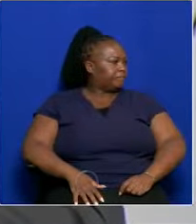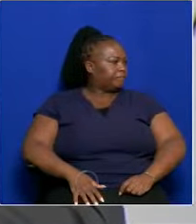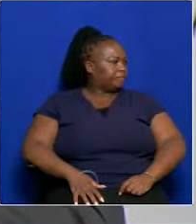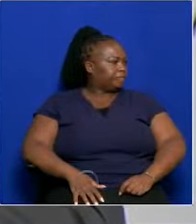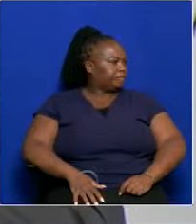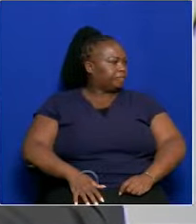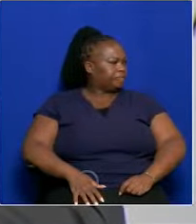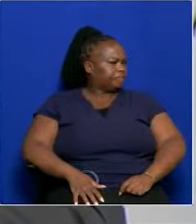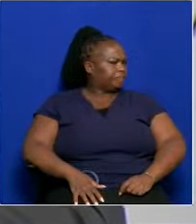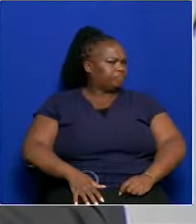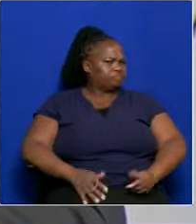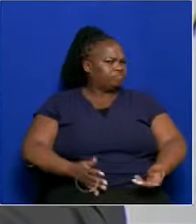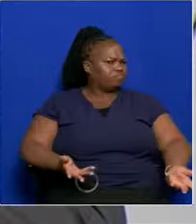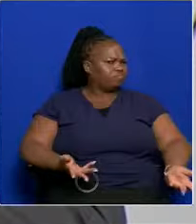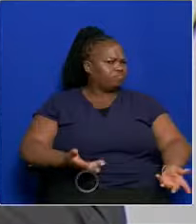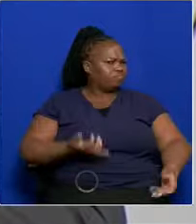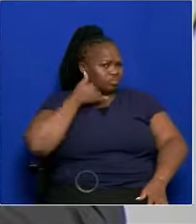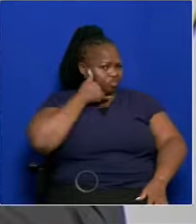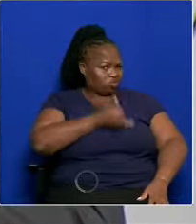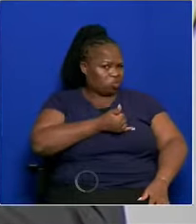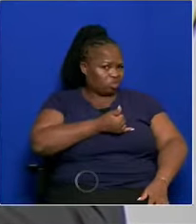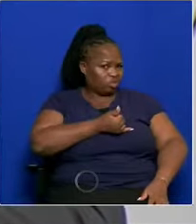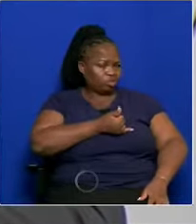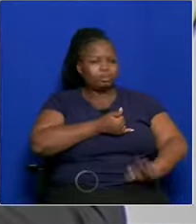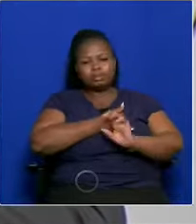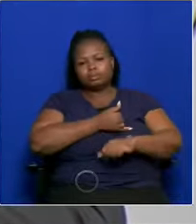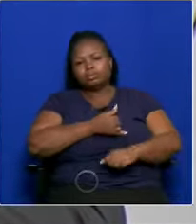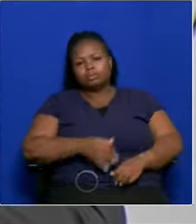Interaction telephonically? Yes.